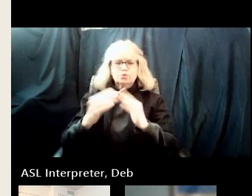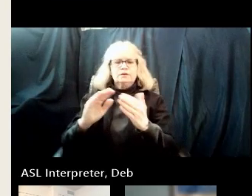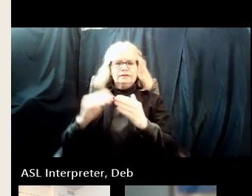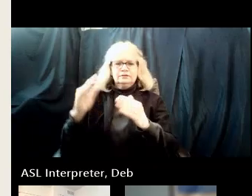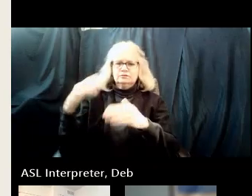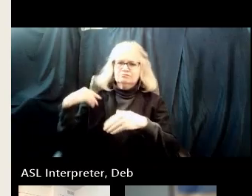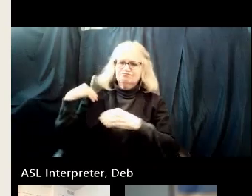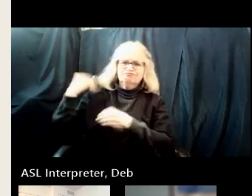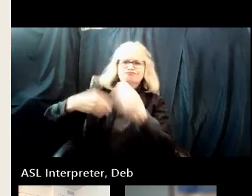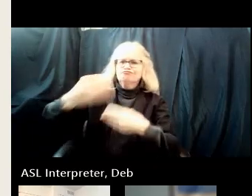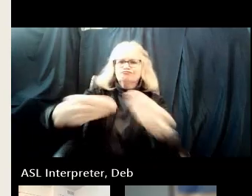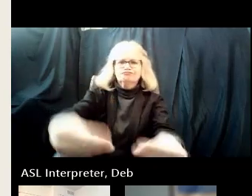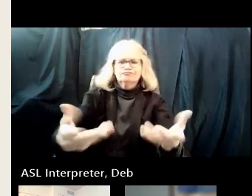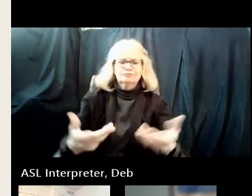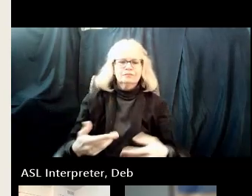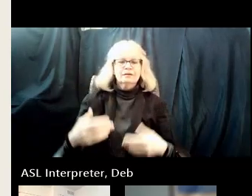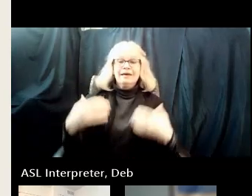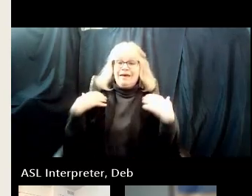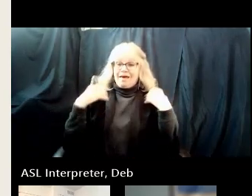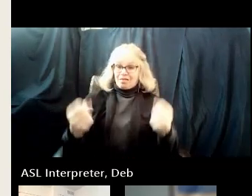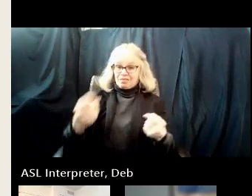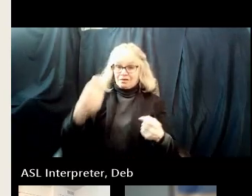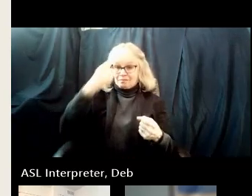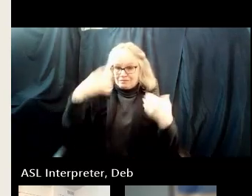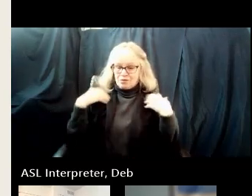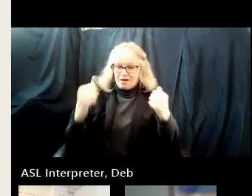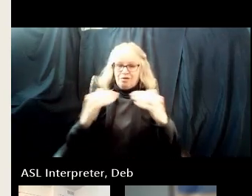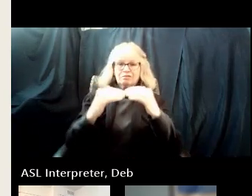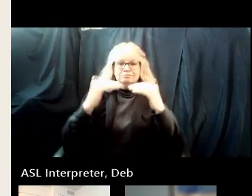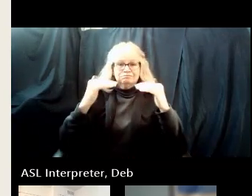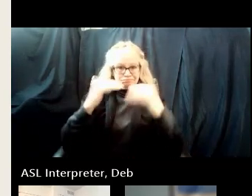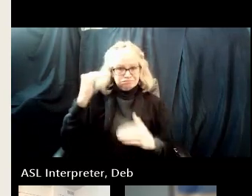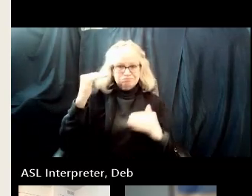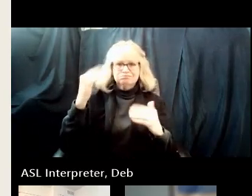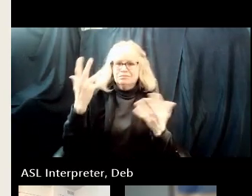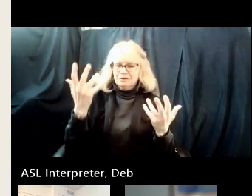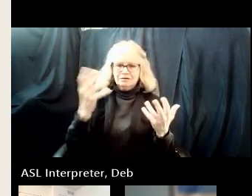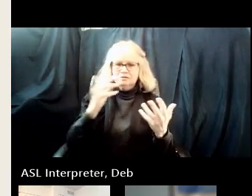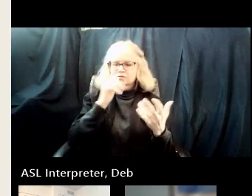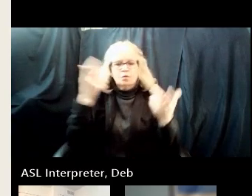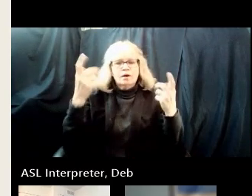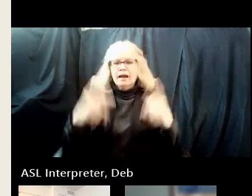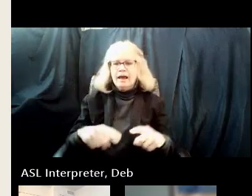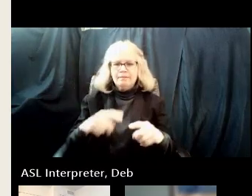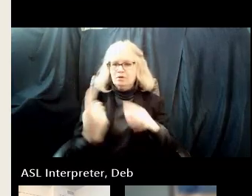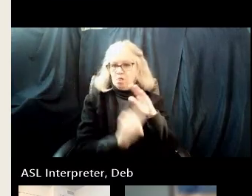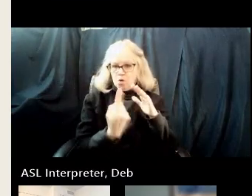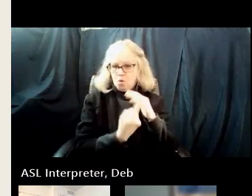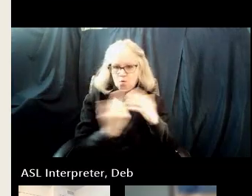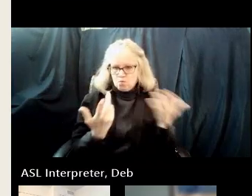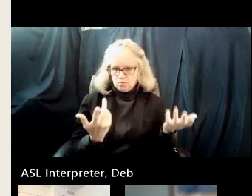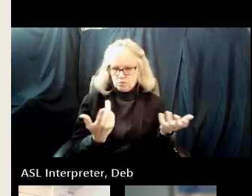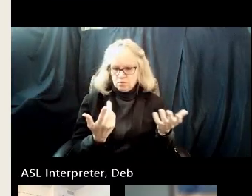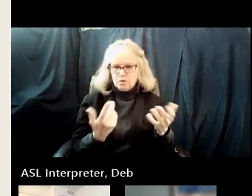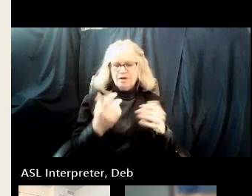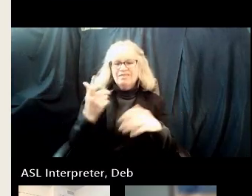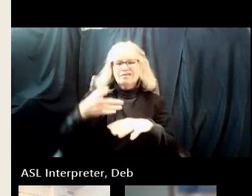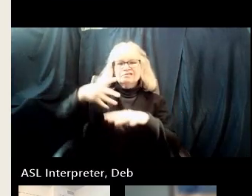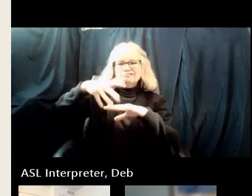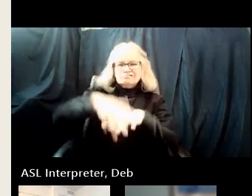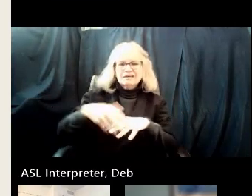generations. Health and mental health disparities do not arise in isolation. They are rooted in